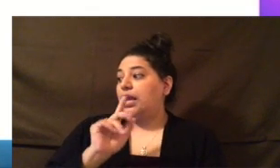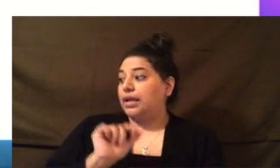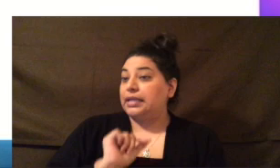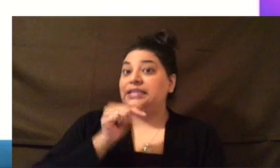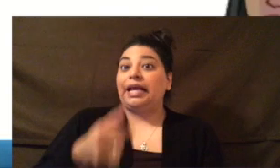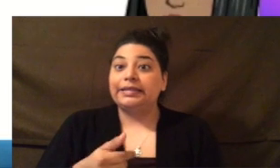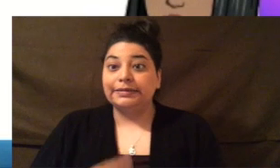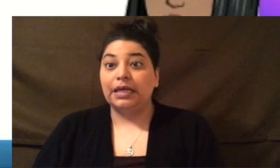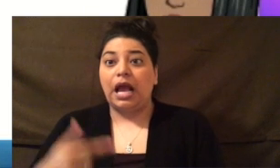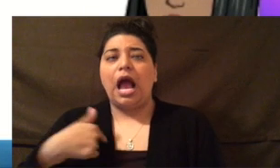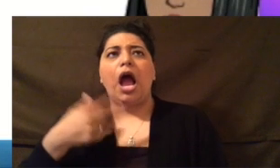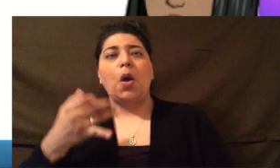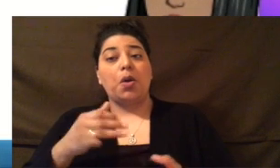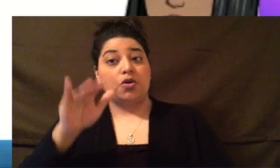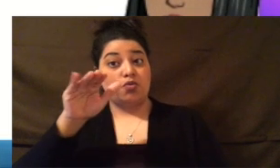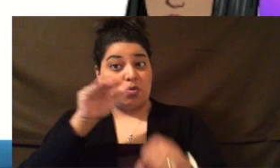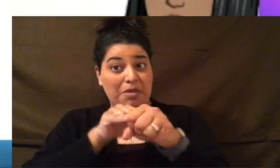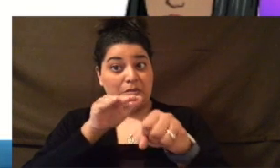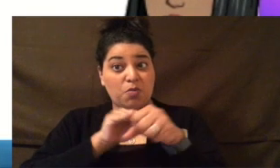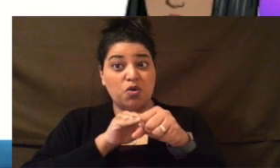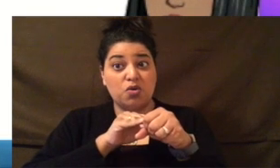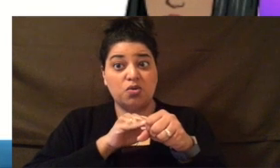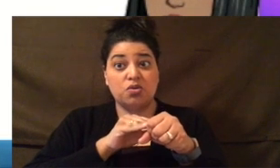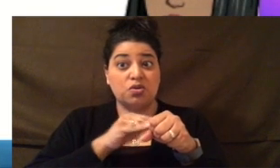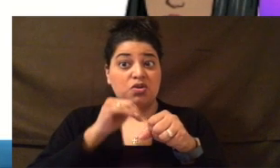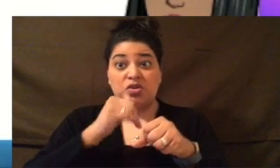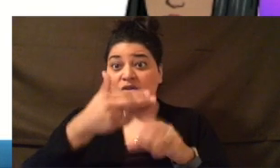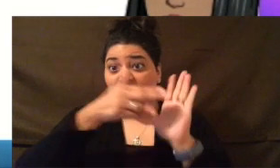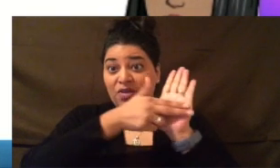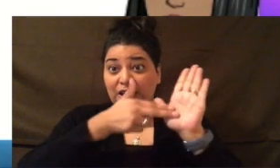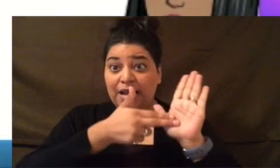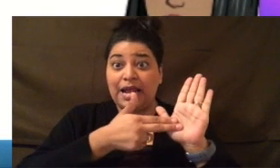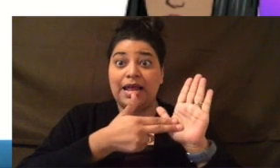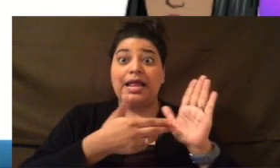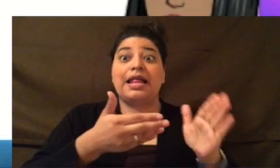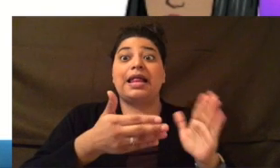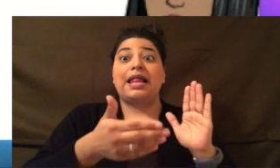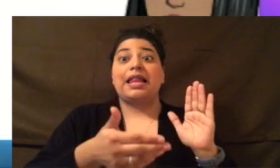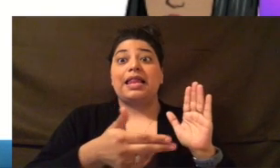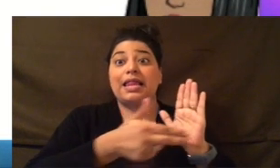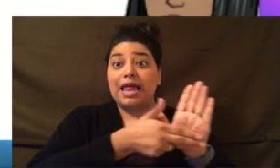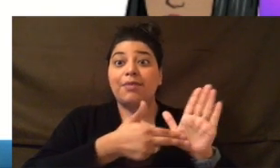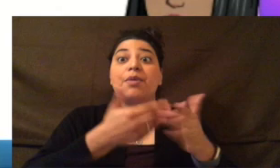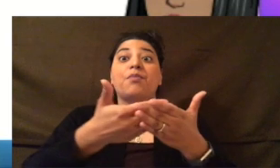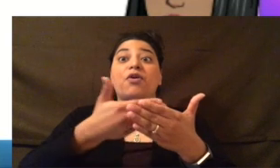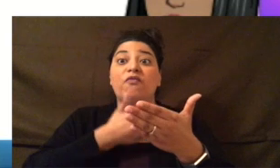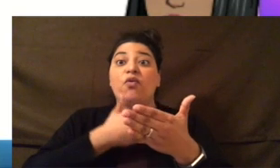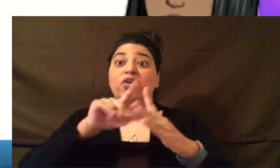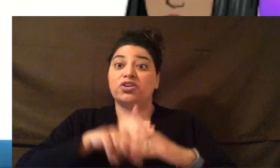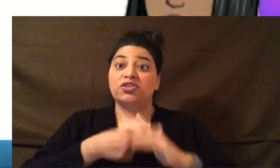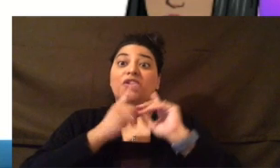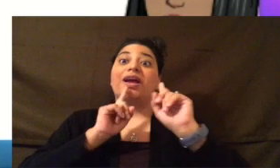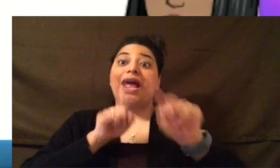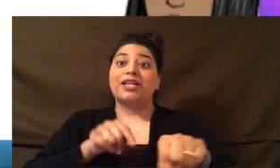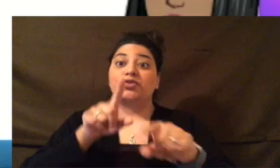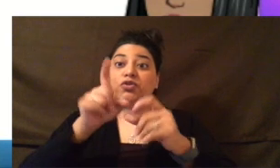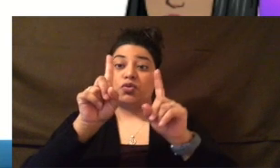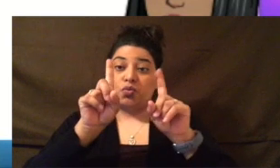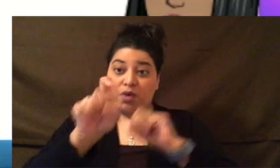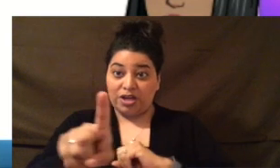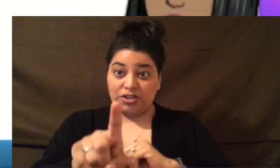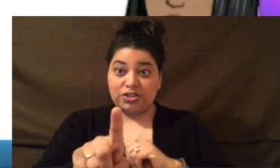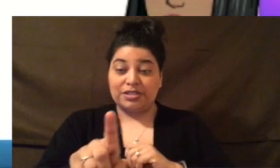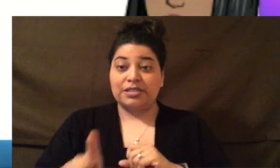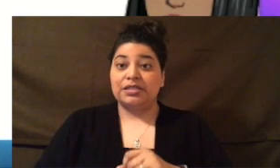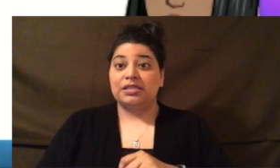right, next. I want to remind you, don't forget, labeling your data before you move to the questions is the easiest